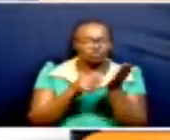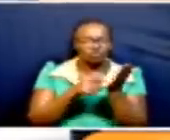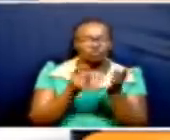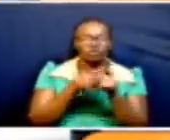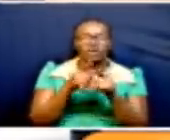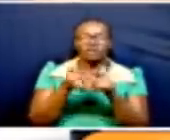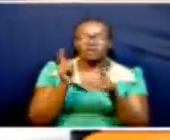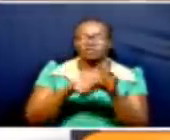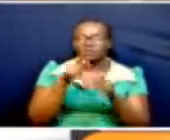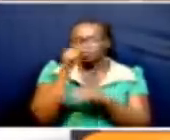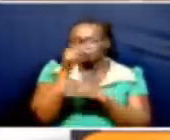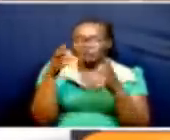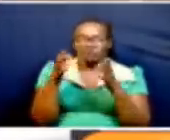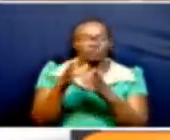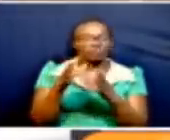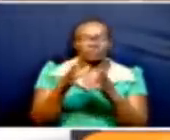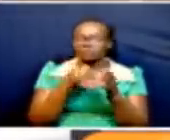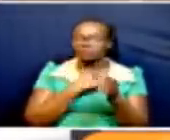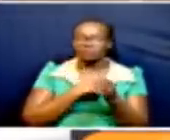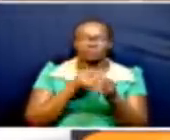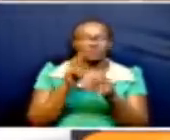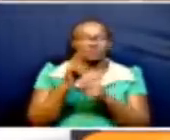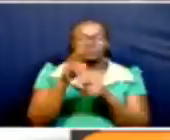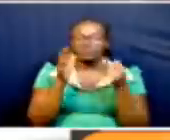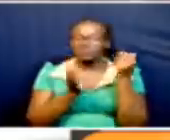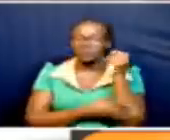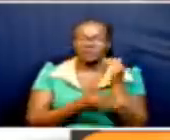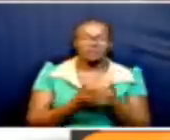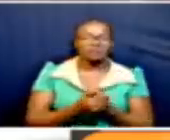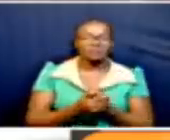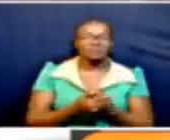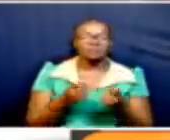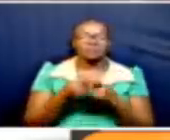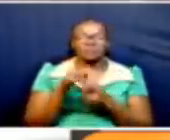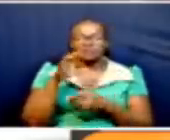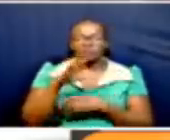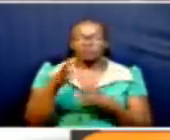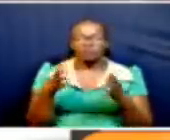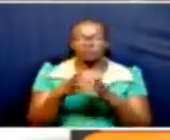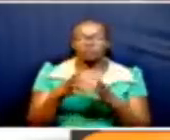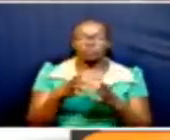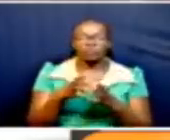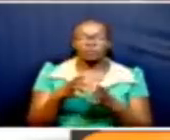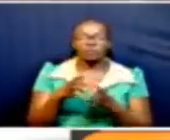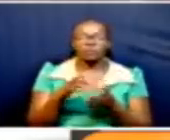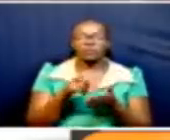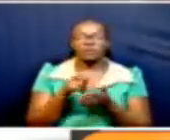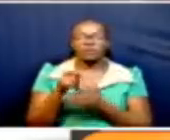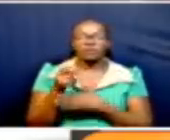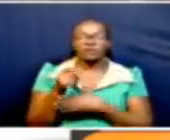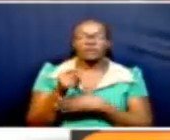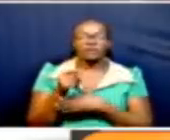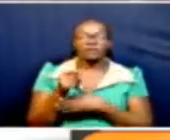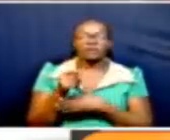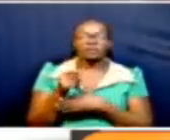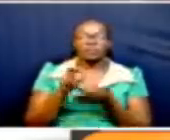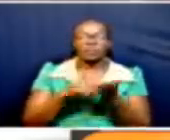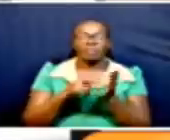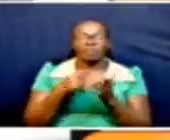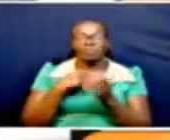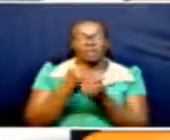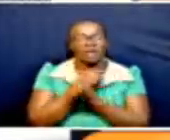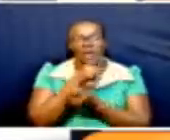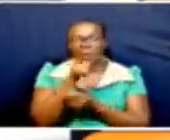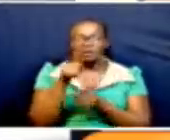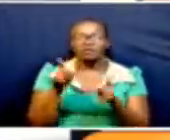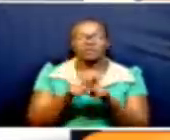So, na wako huko, nani wengi? Nani wengi? Yes. They need to highlight on this issue. And I'm not blaming. Ndugu zangu, watu wangu wa media. Tafadhali, I love you. I'm still